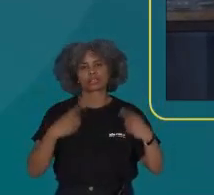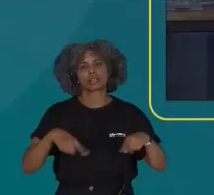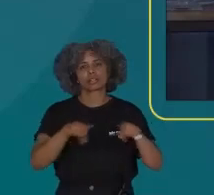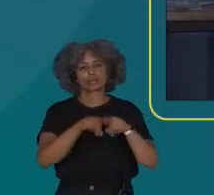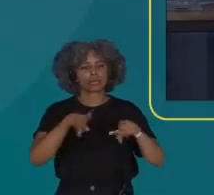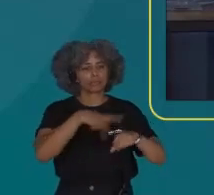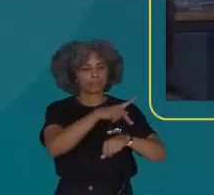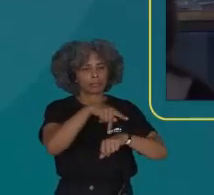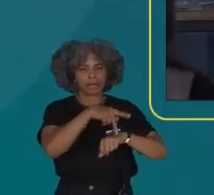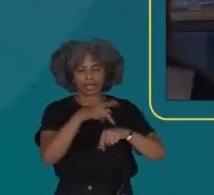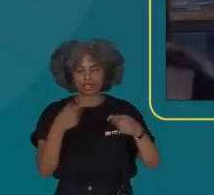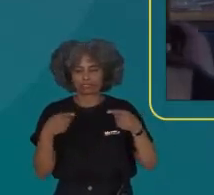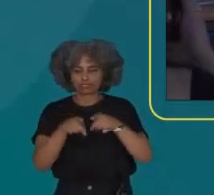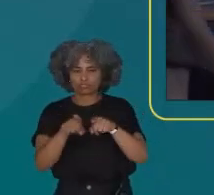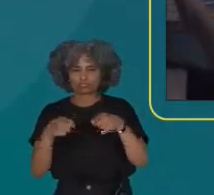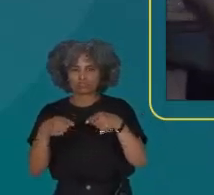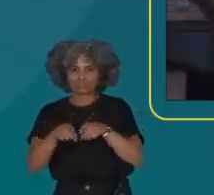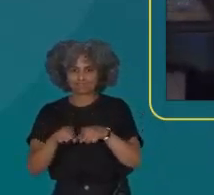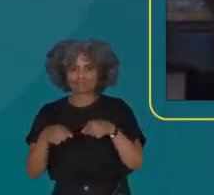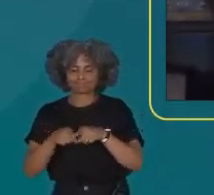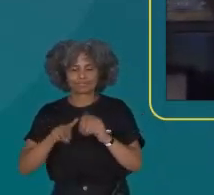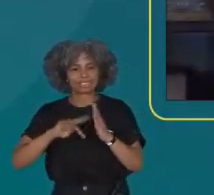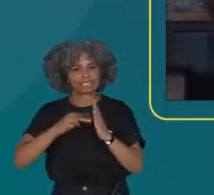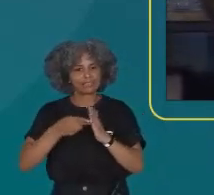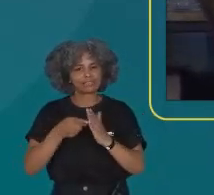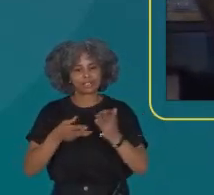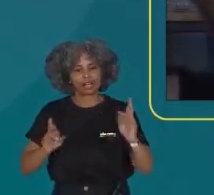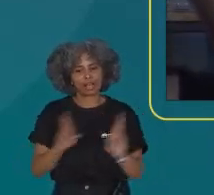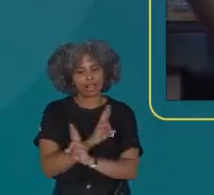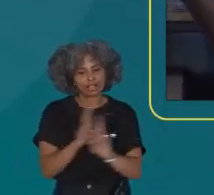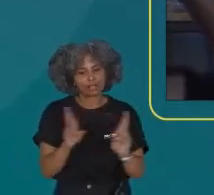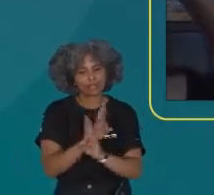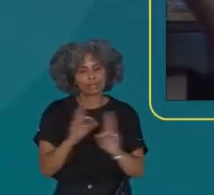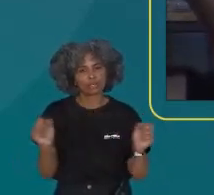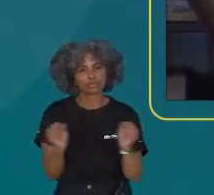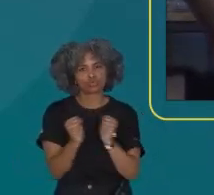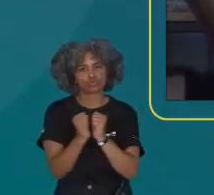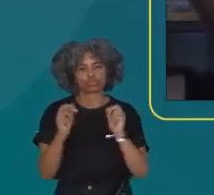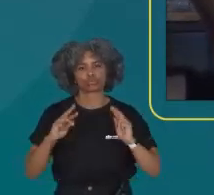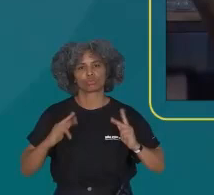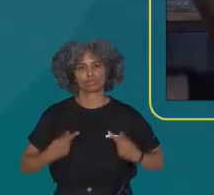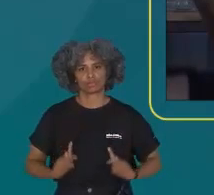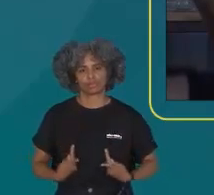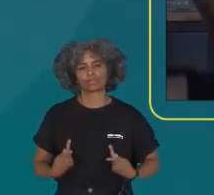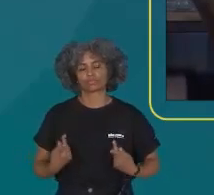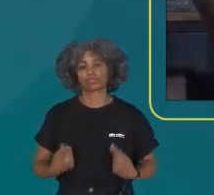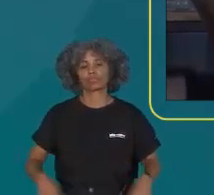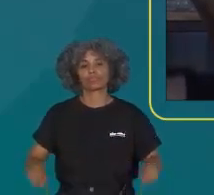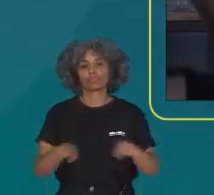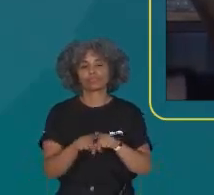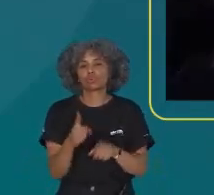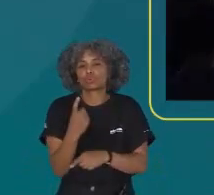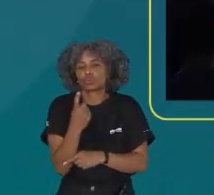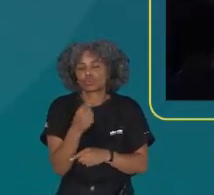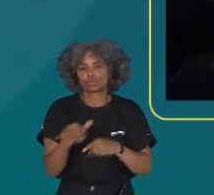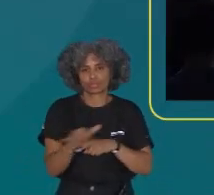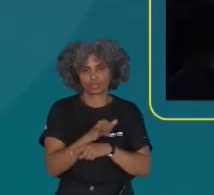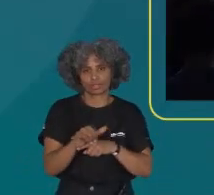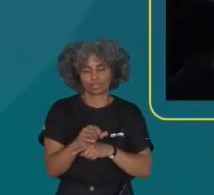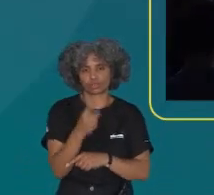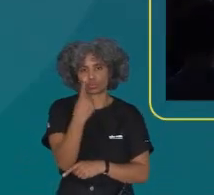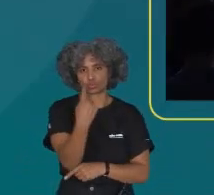because we know if we keep on doing what we're doing, there is one way, and it's not a pretty way. As an urban leader,